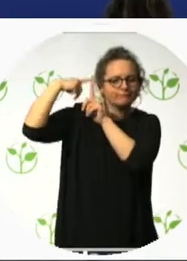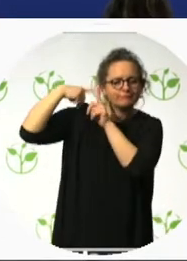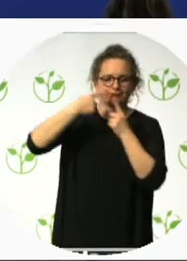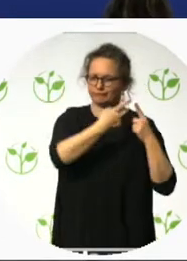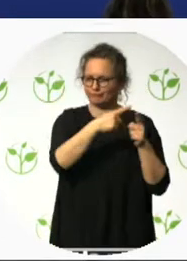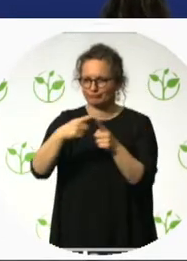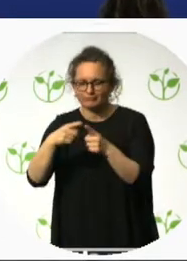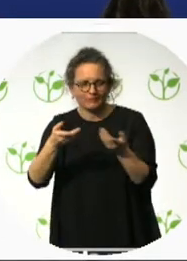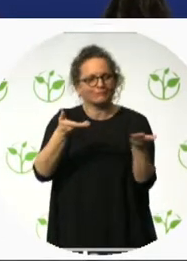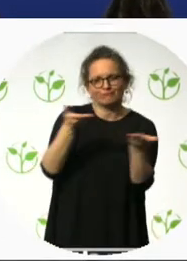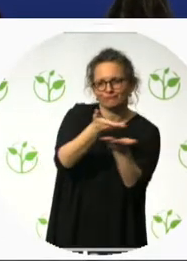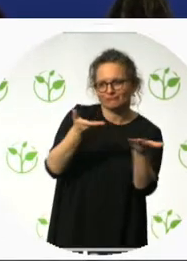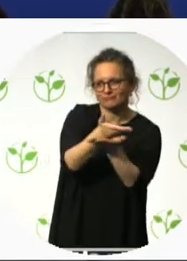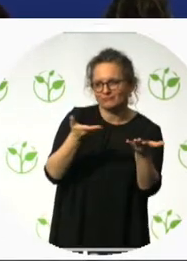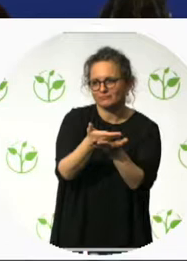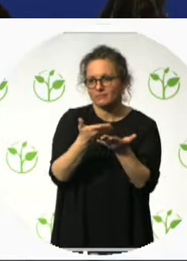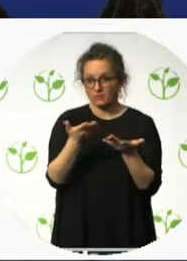of deafness.